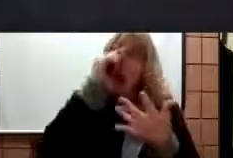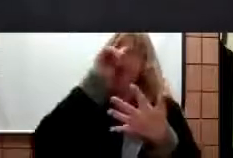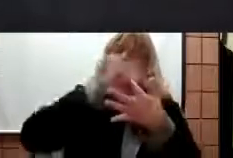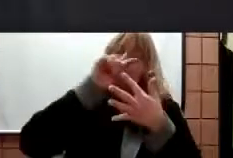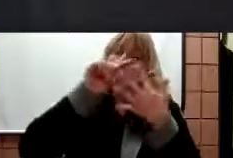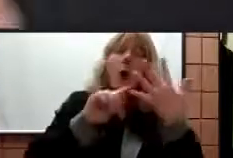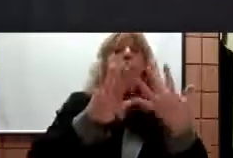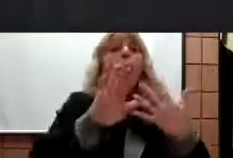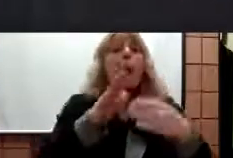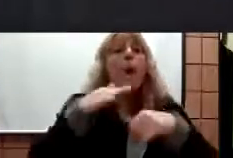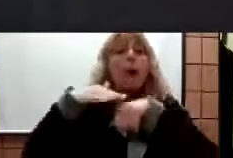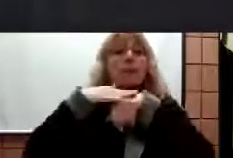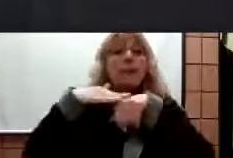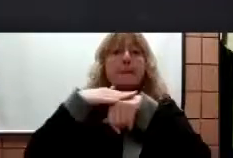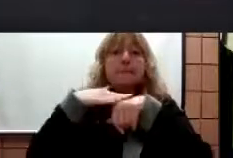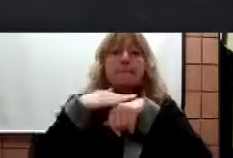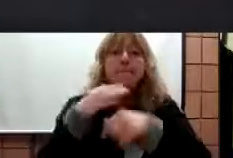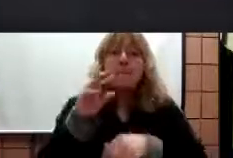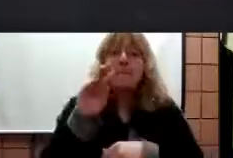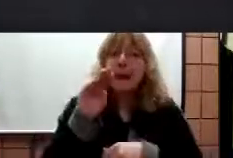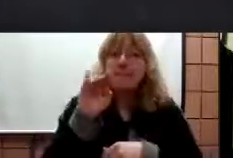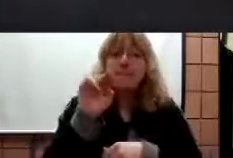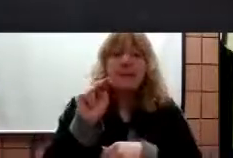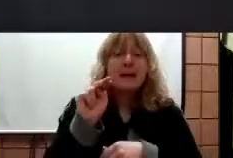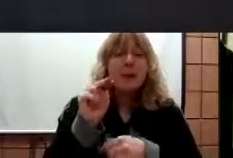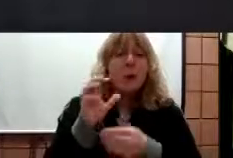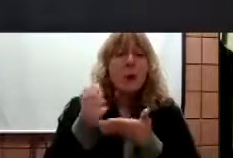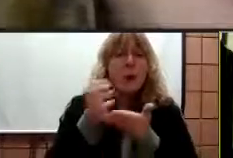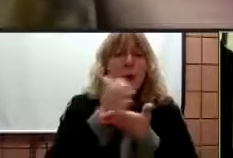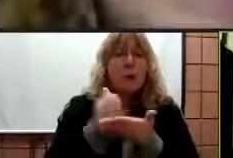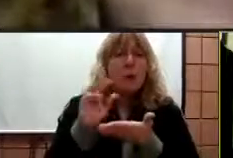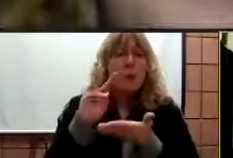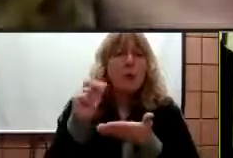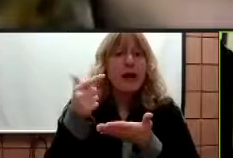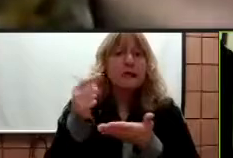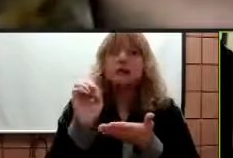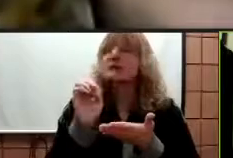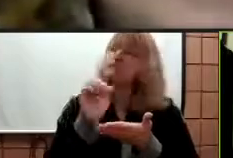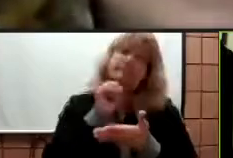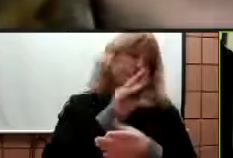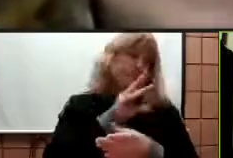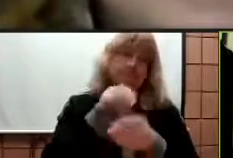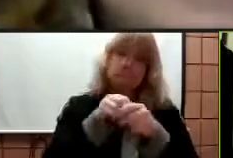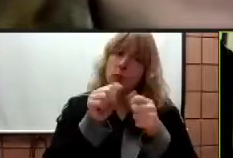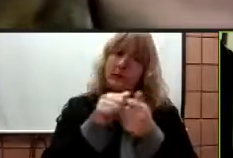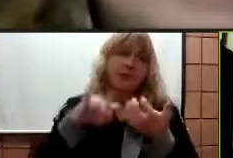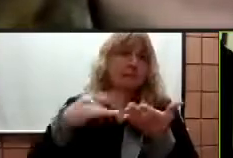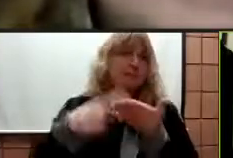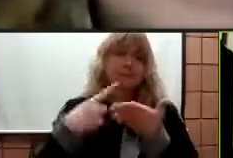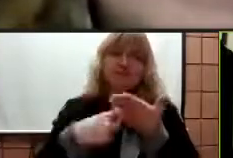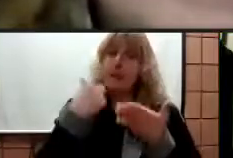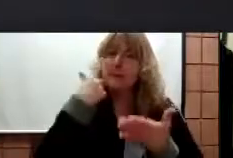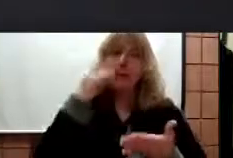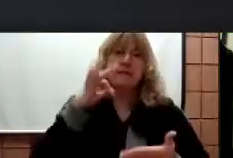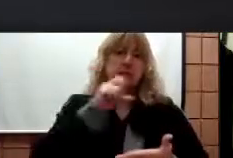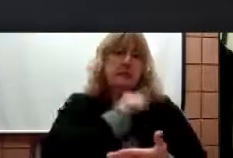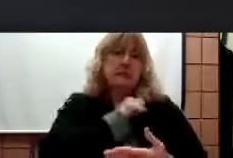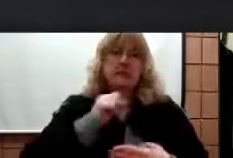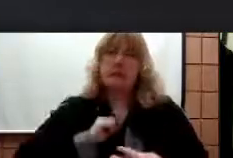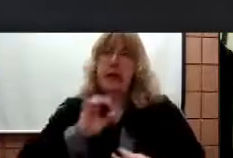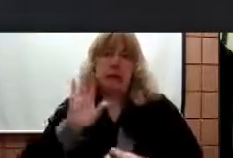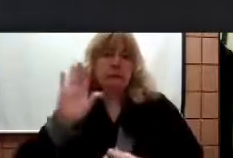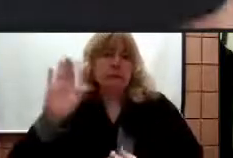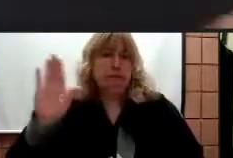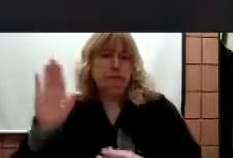minimum wage. The minimum wage was taken out of the bill as part of this negotiation because of the Senate parliamentarians' strange rules. Because they